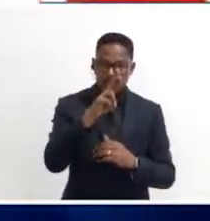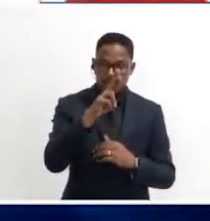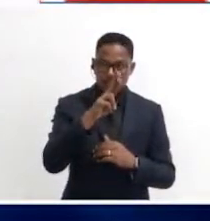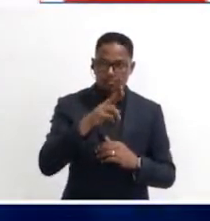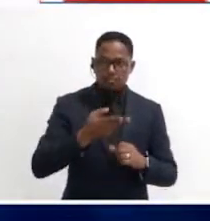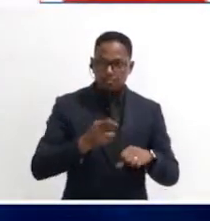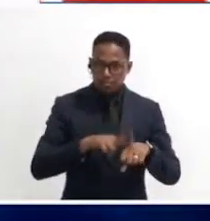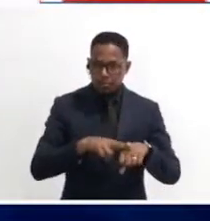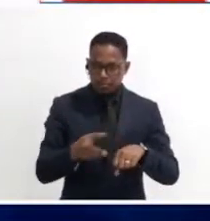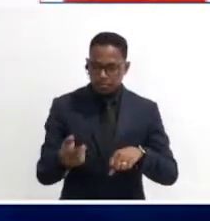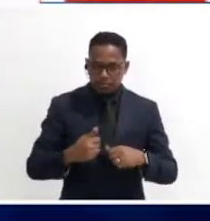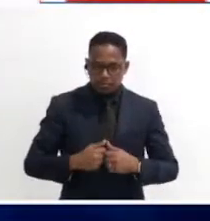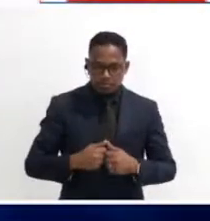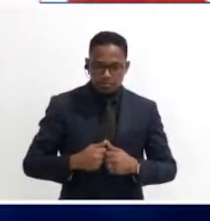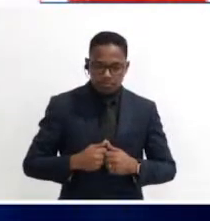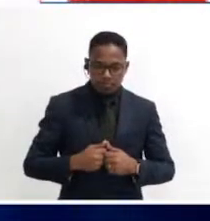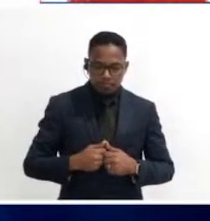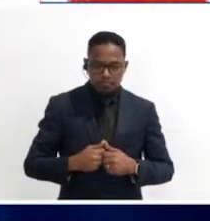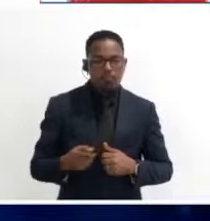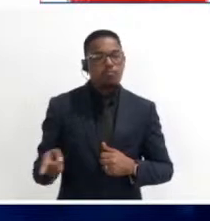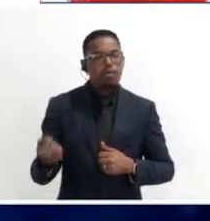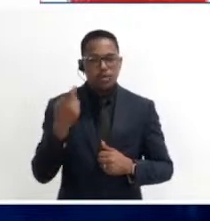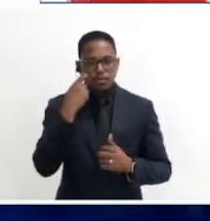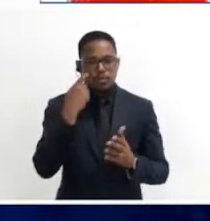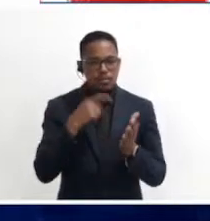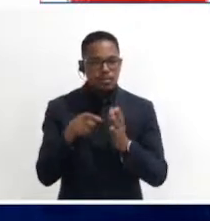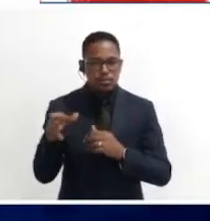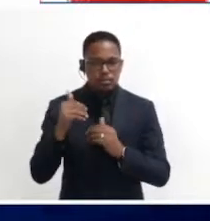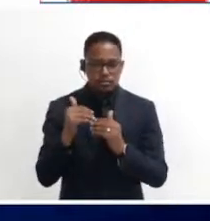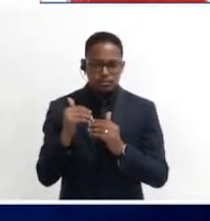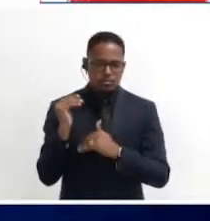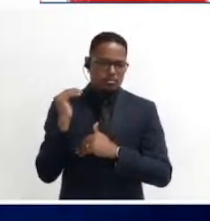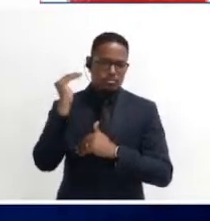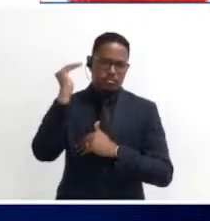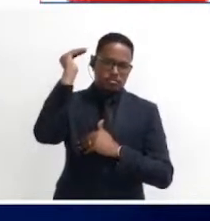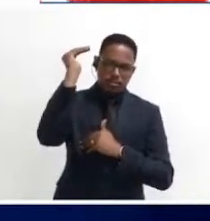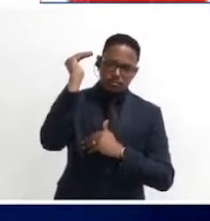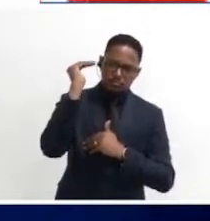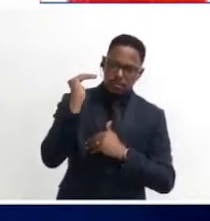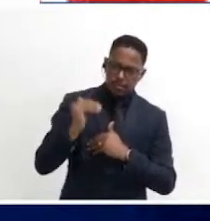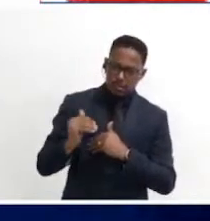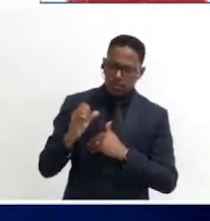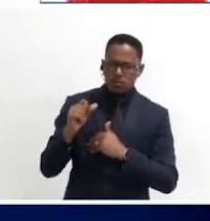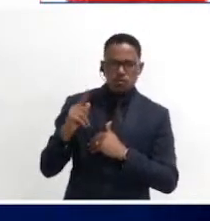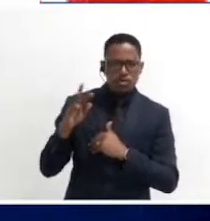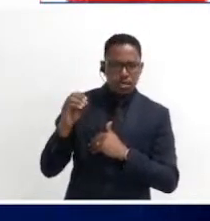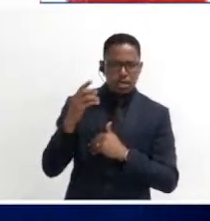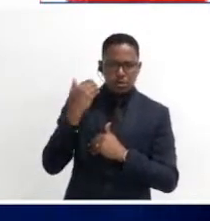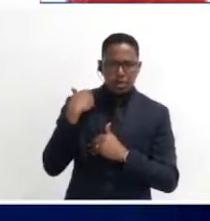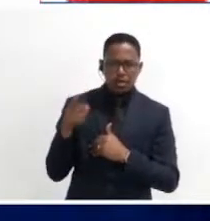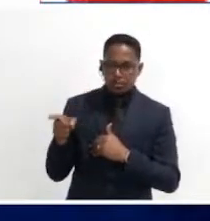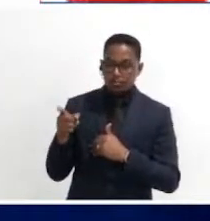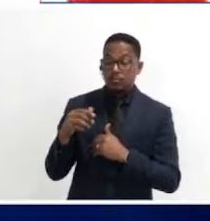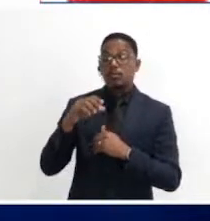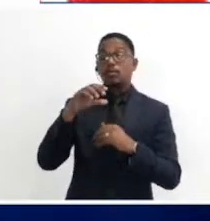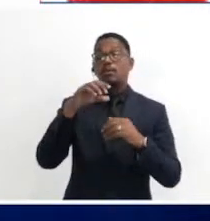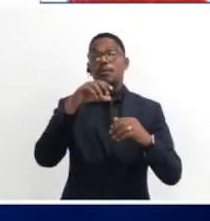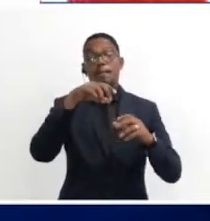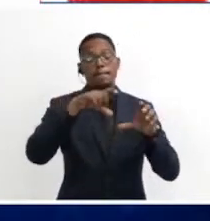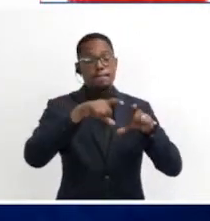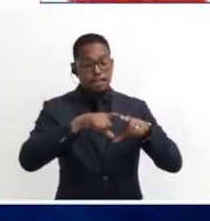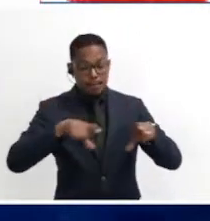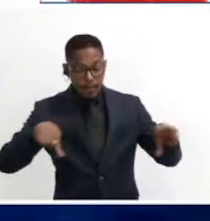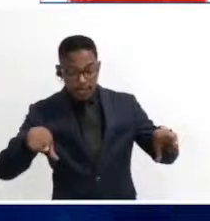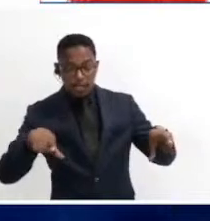through the substrate, and those vias are plated up. Those holes that go through